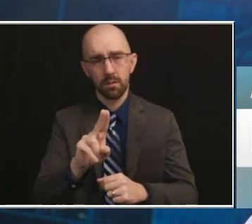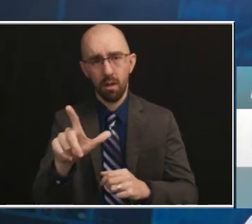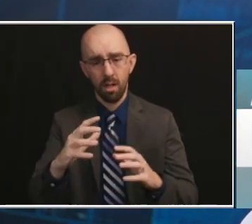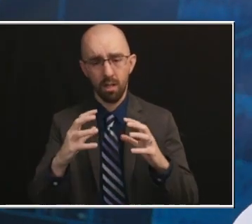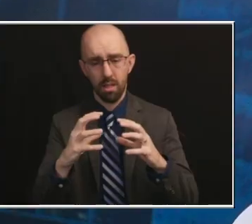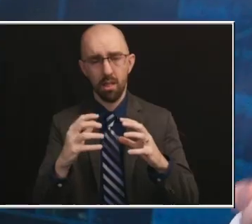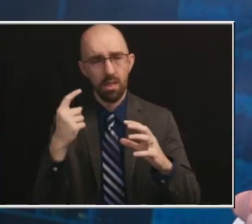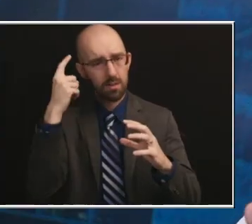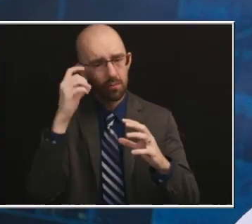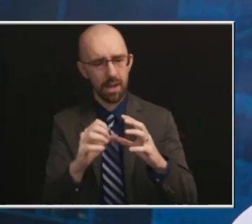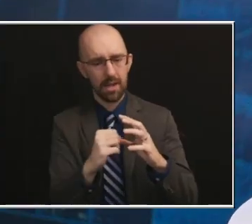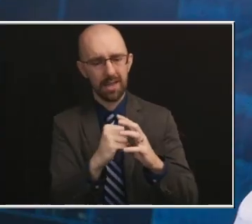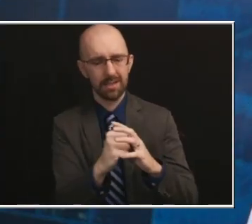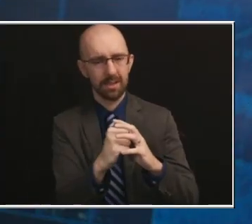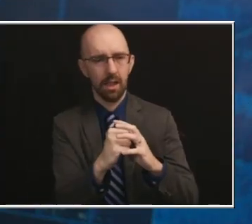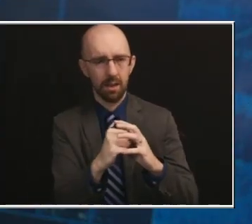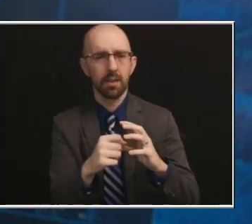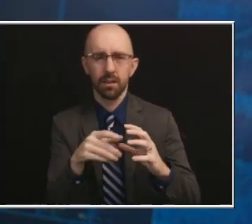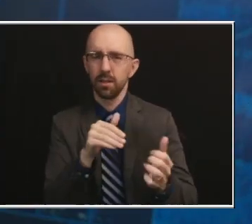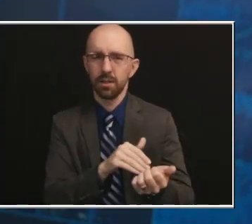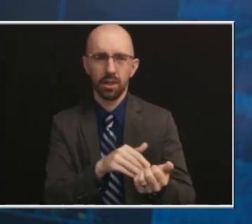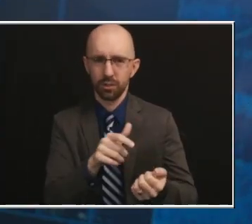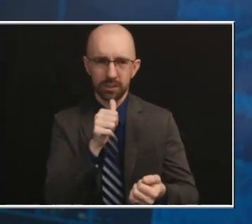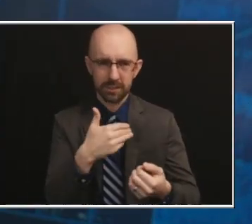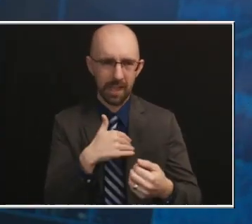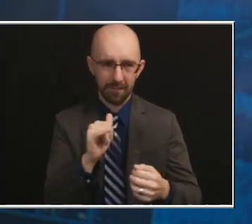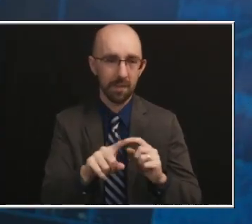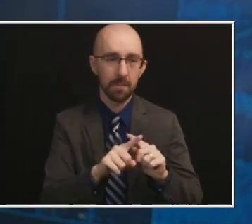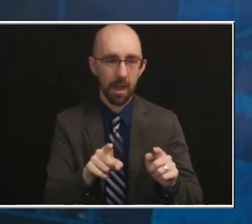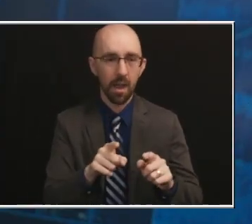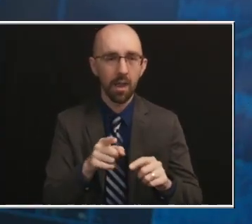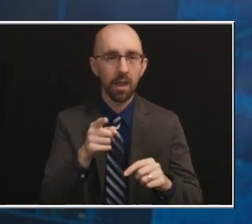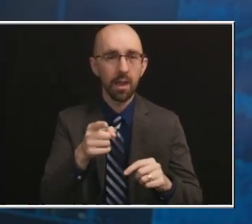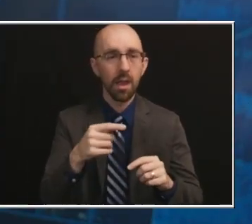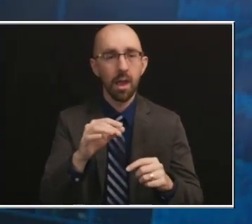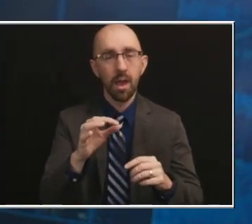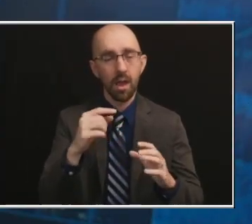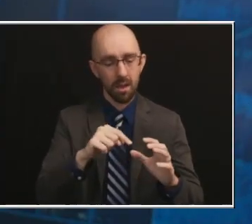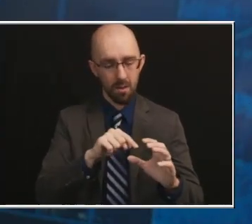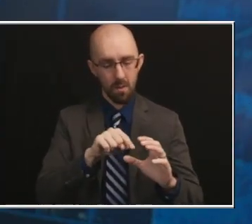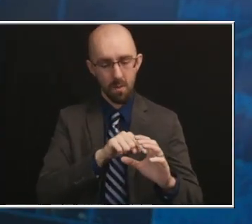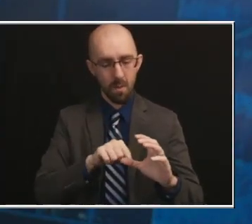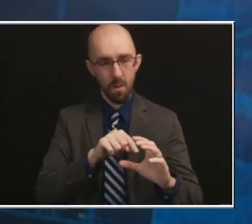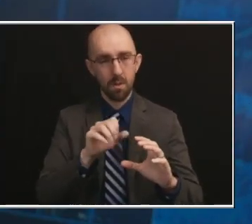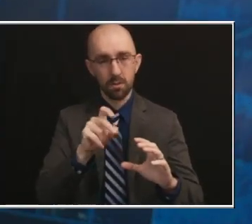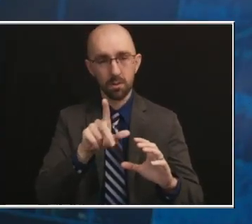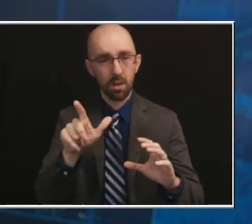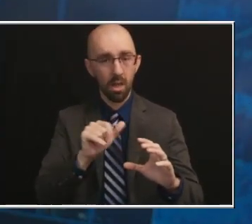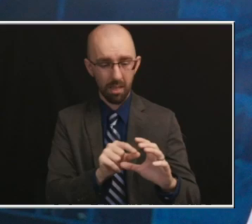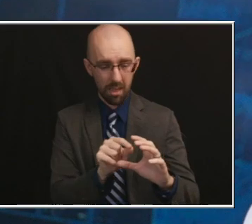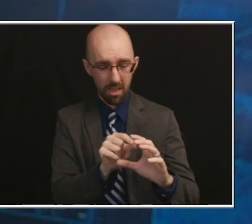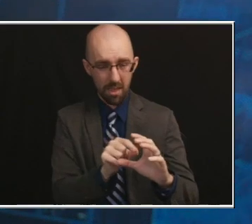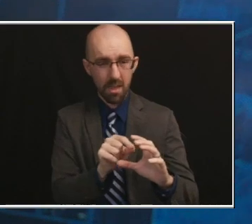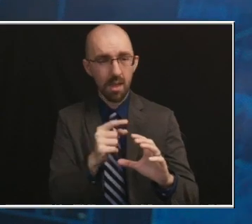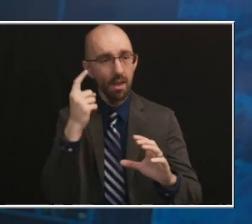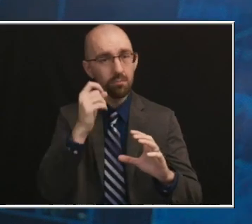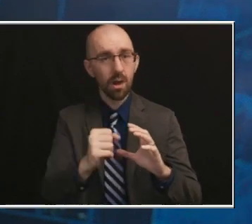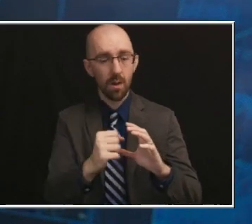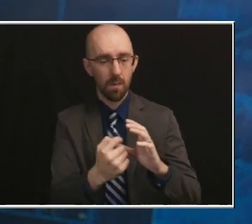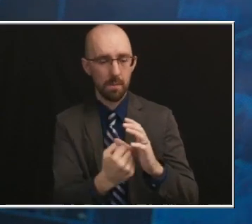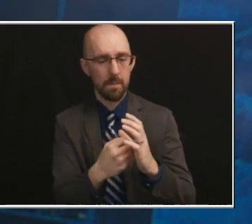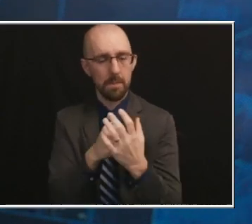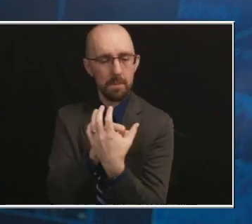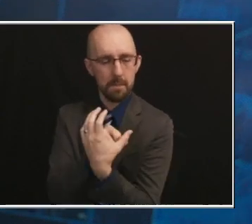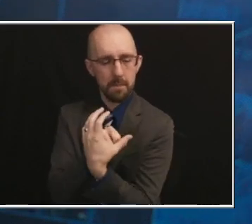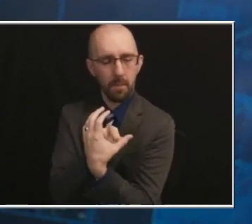so Dr. Jarzen doesn't have this, but if you get a small hole in the skull, like just a few millimeters, the brain kind of pokes through it kind of like a hernia would,